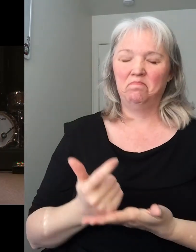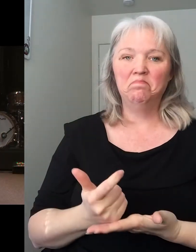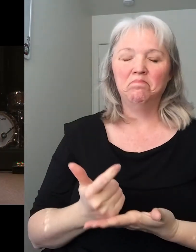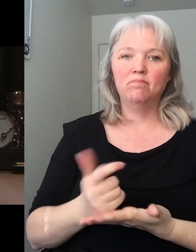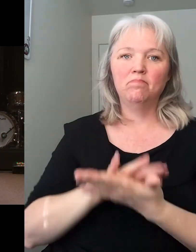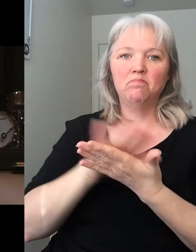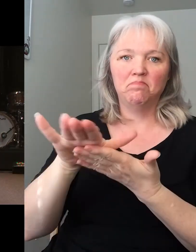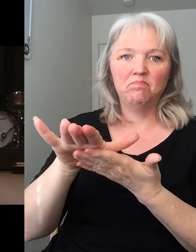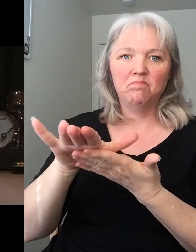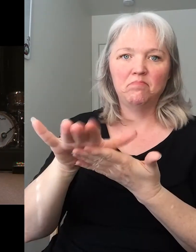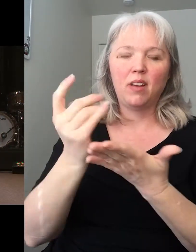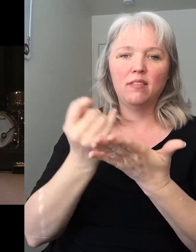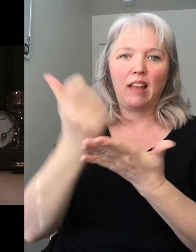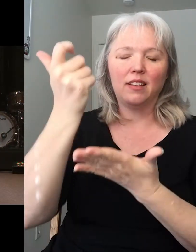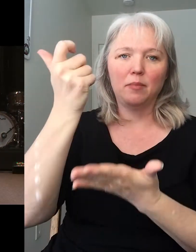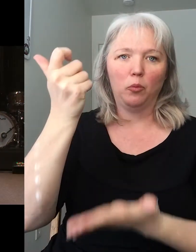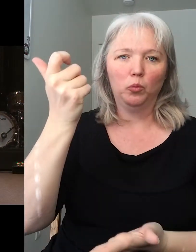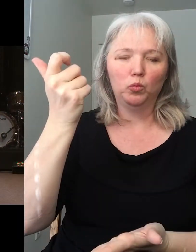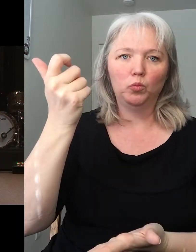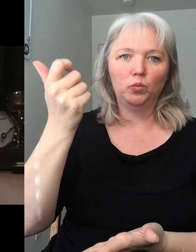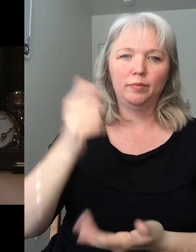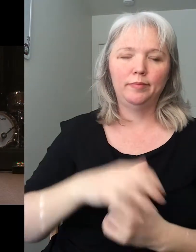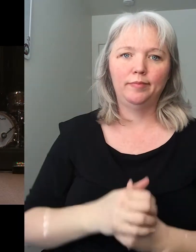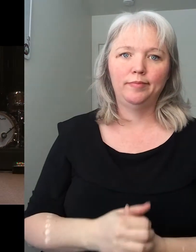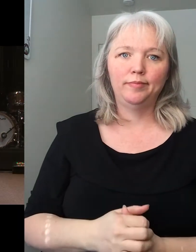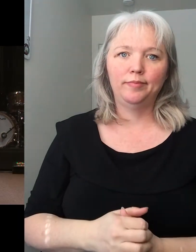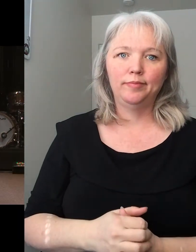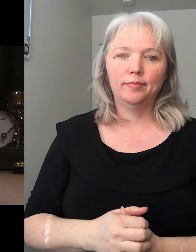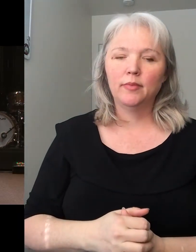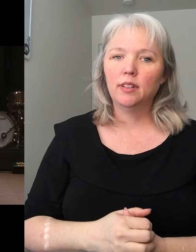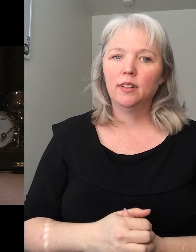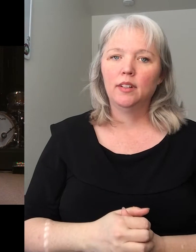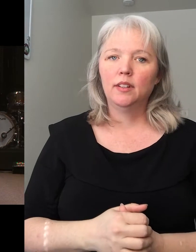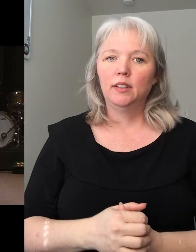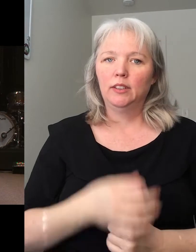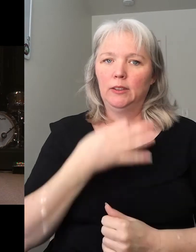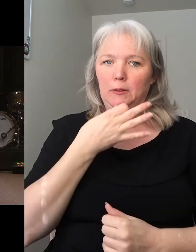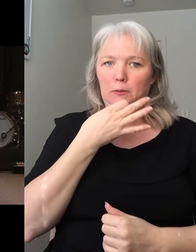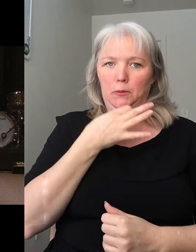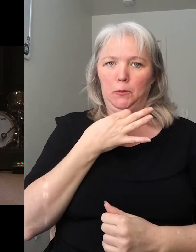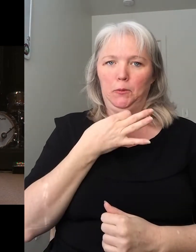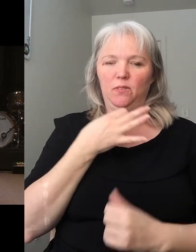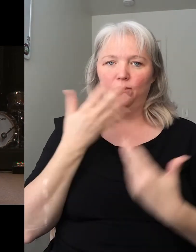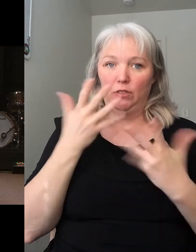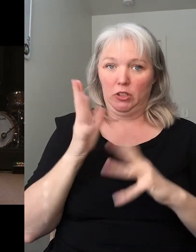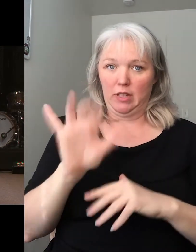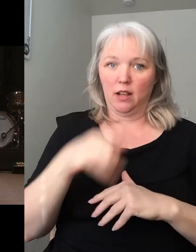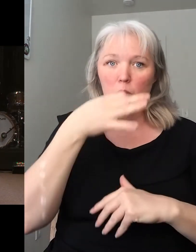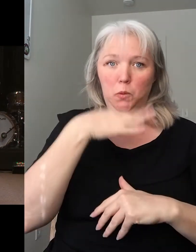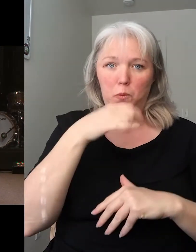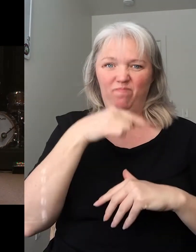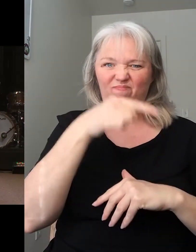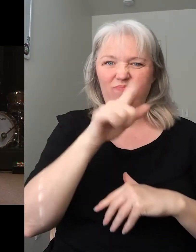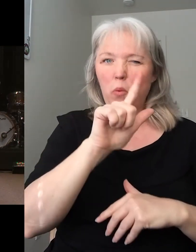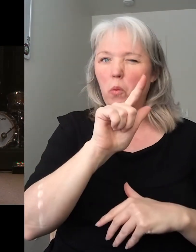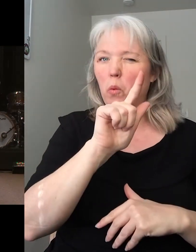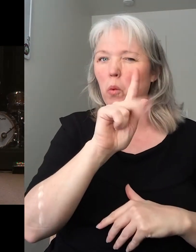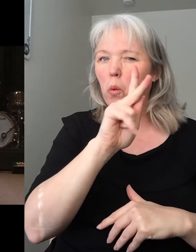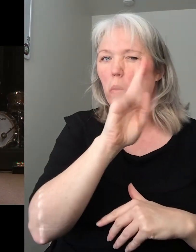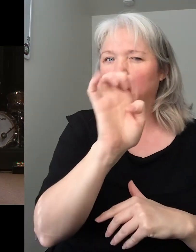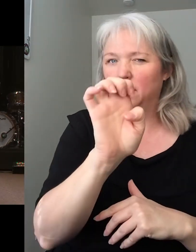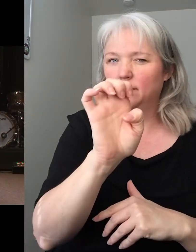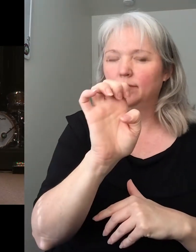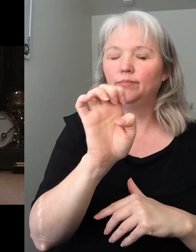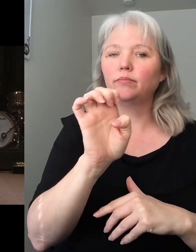influence and these demons, and he casts them out. It's not very long after that in the book of Luke that